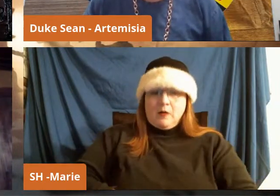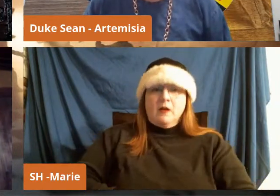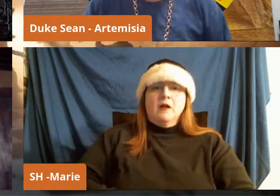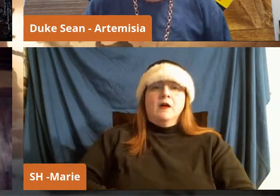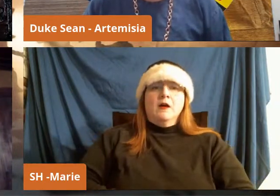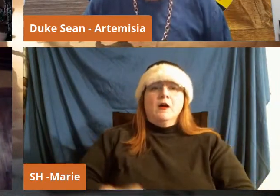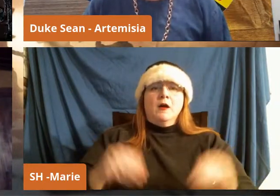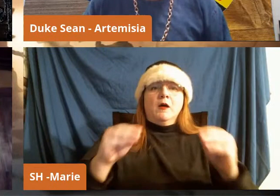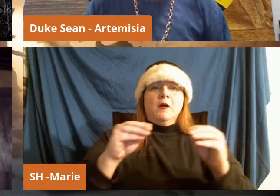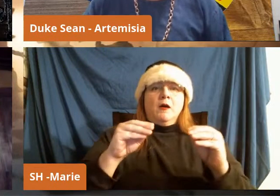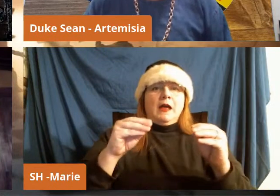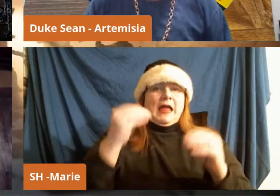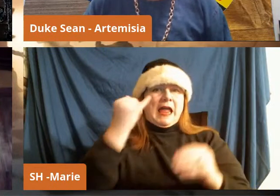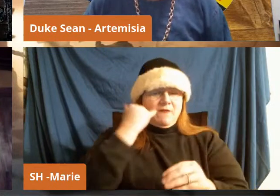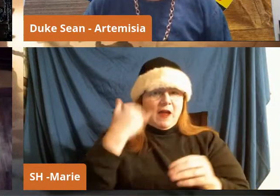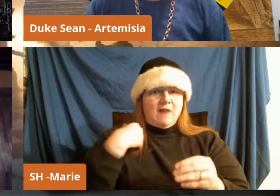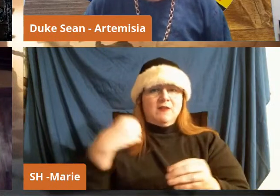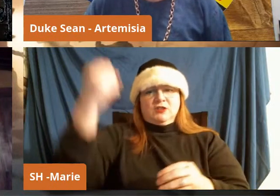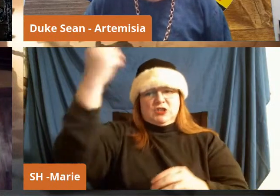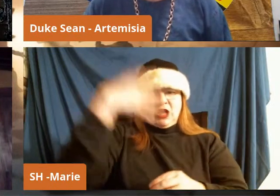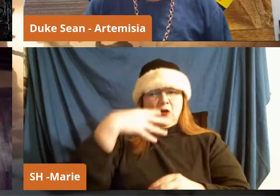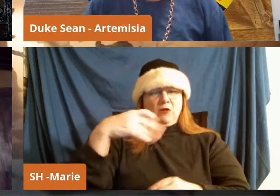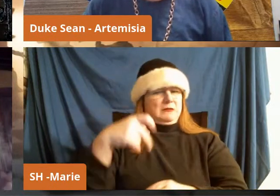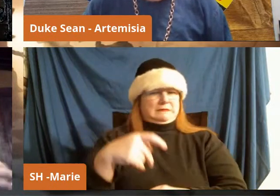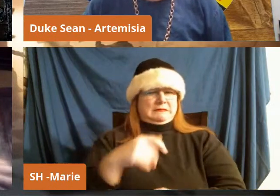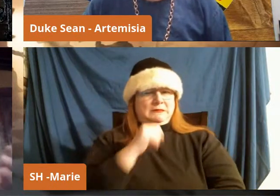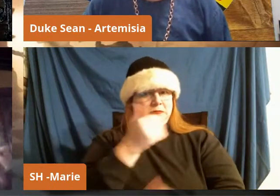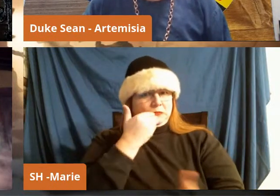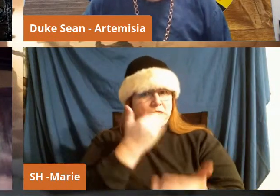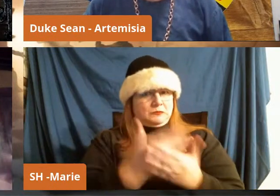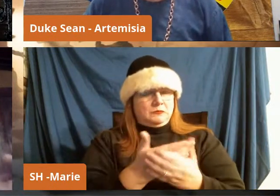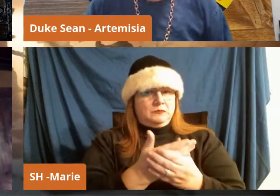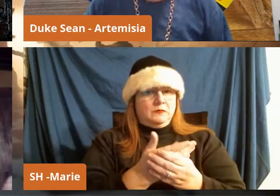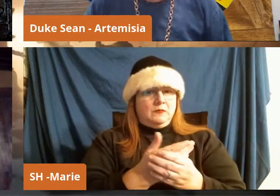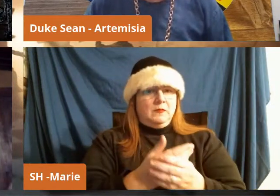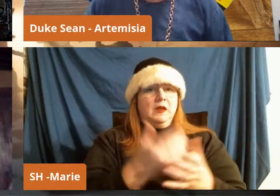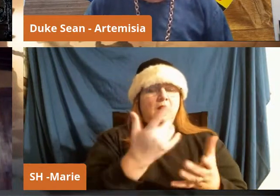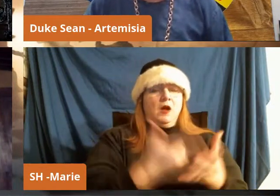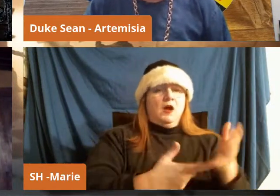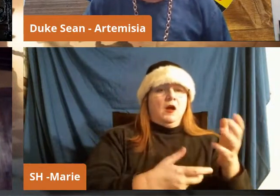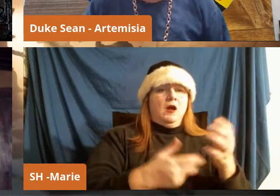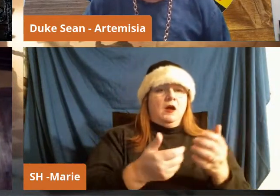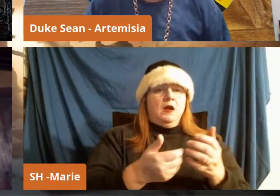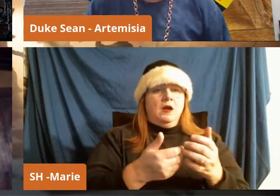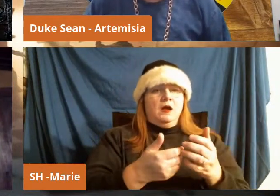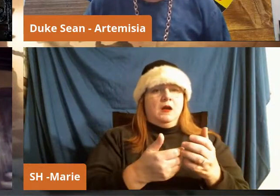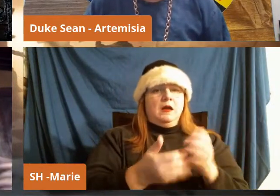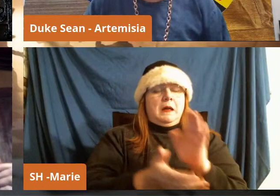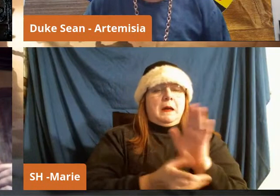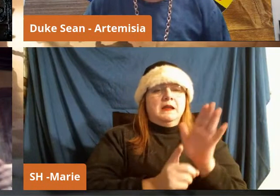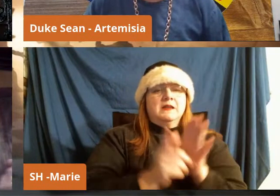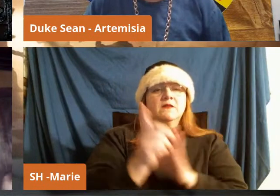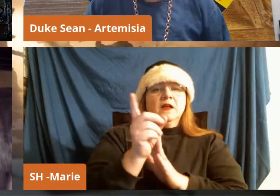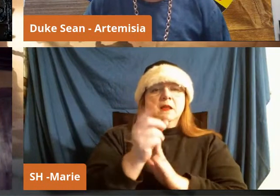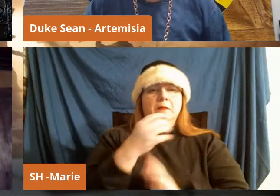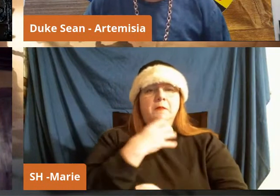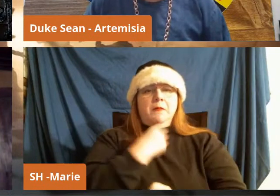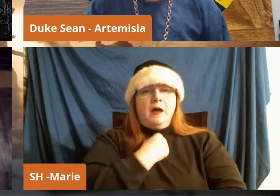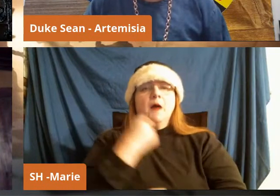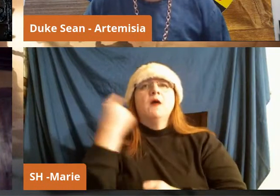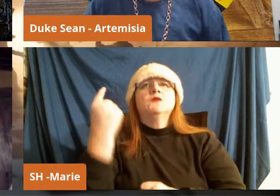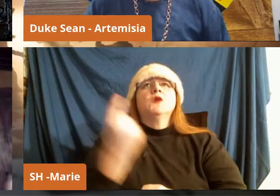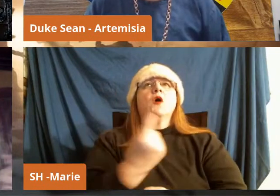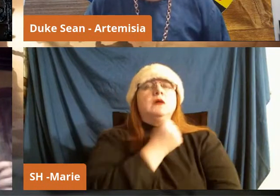more power to you, but you're about resting, I guess. What I try to tell people too is develop a passion. Right. I was always a history